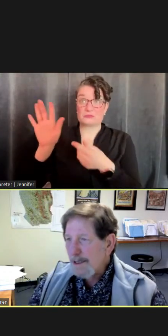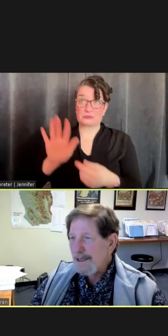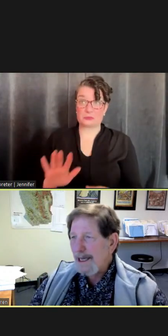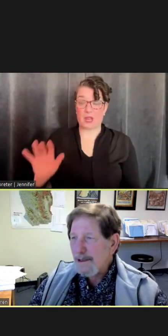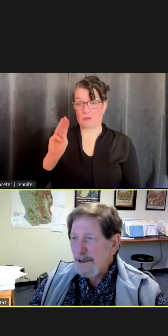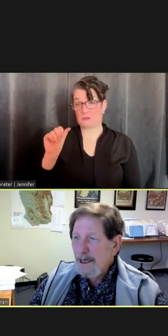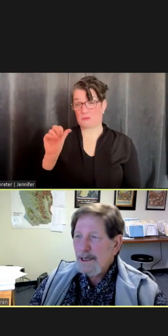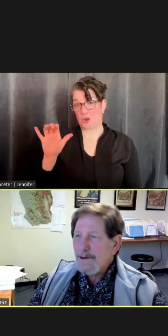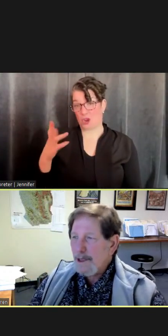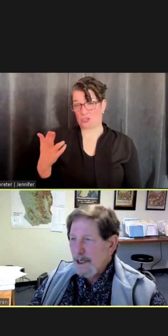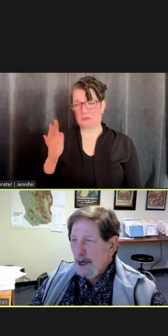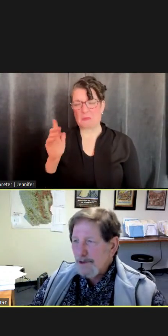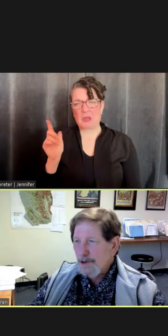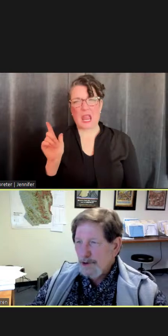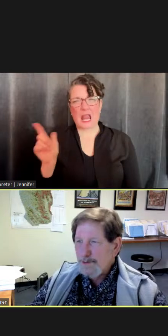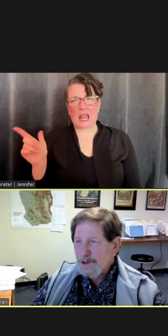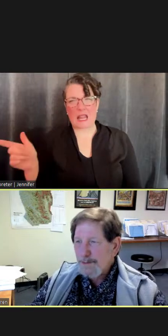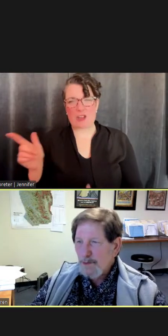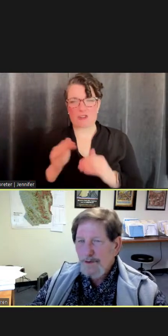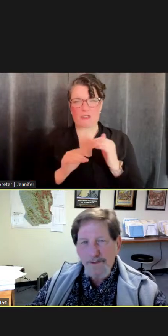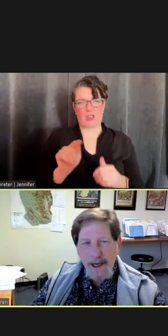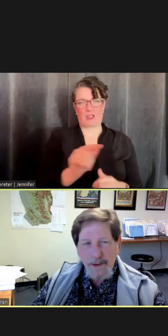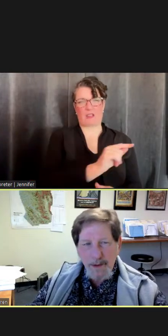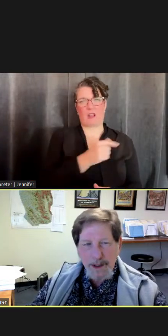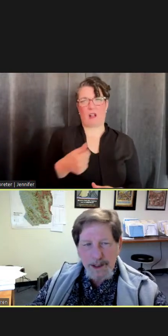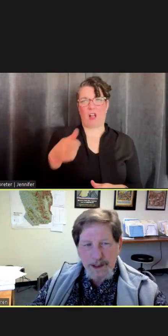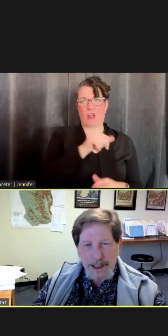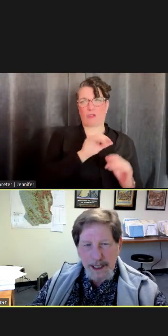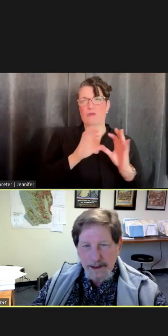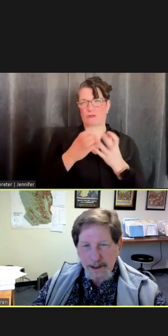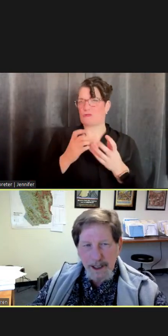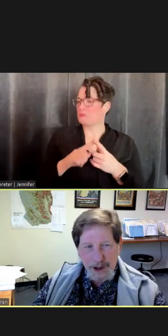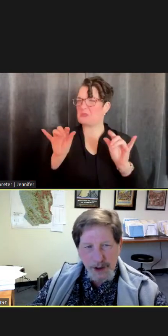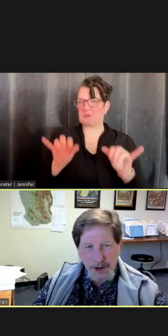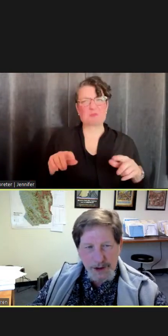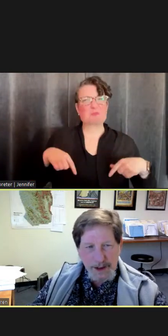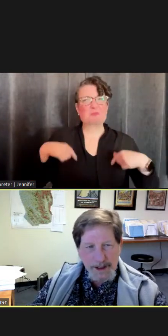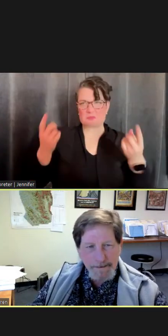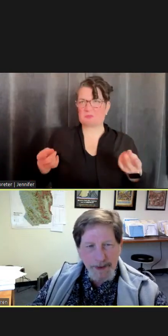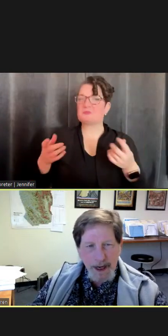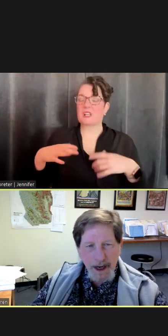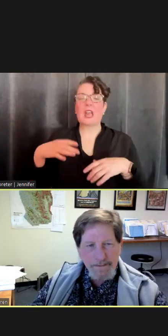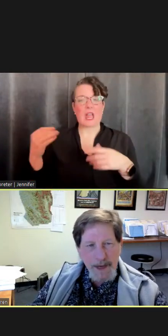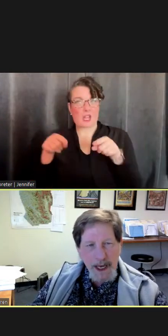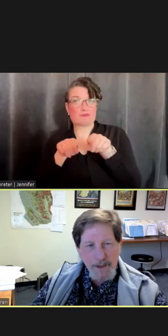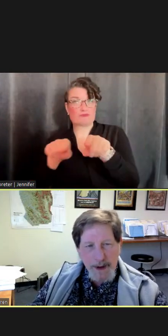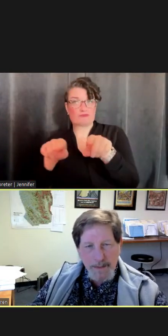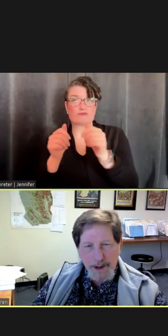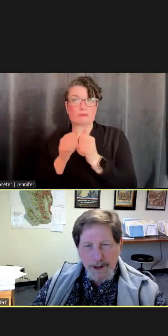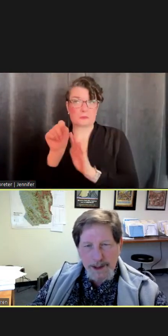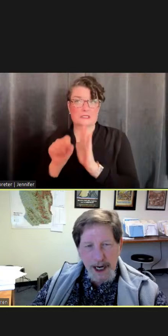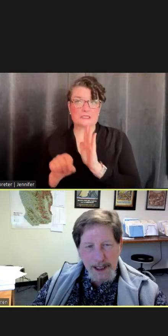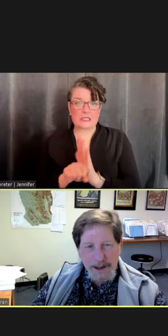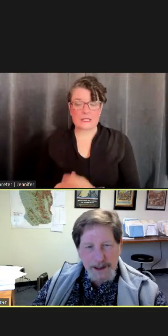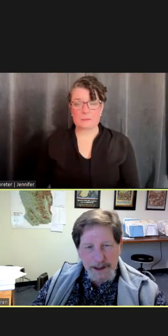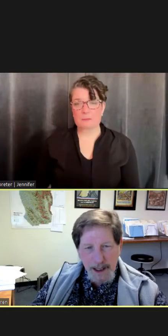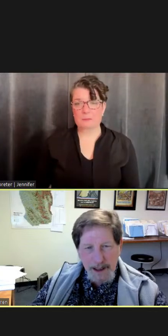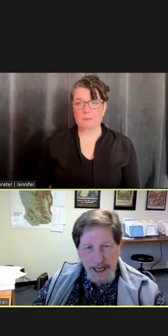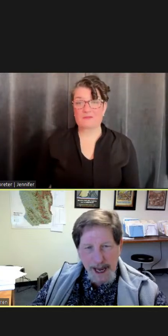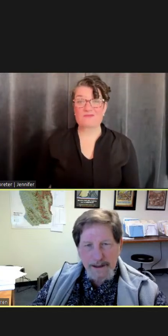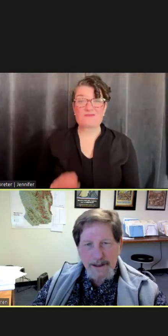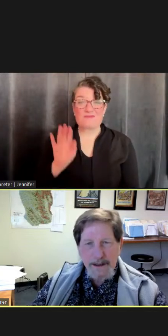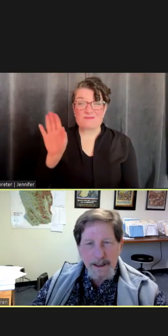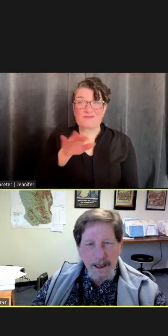little bit later than the other groups, but we're following what the state shows. Remember that the science is